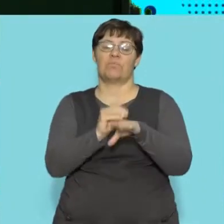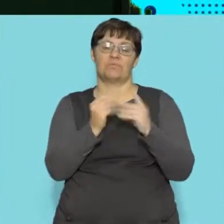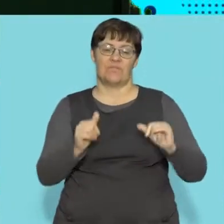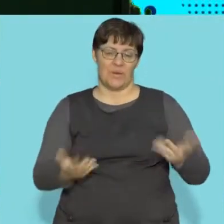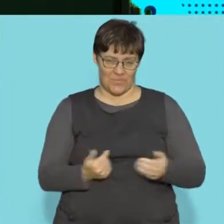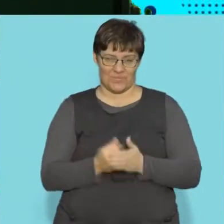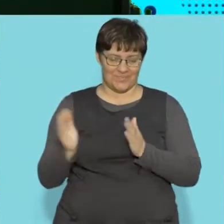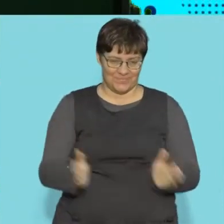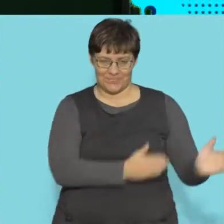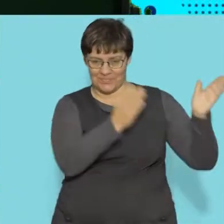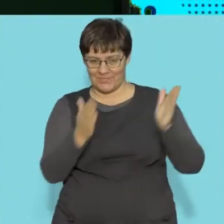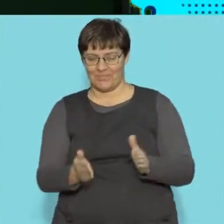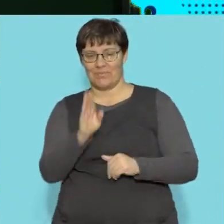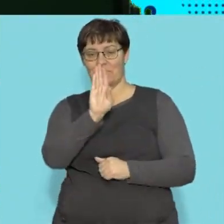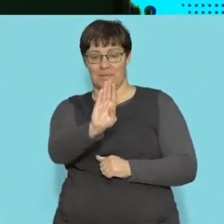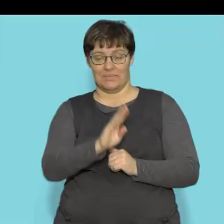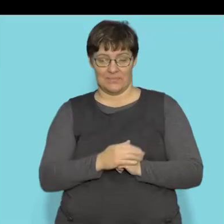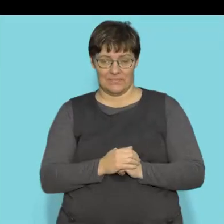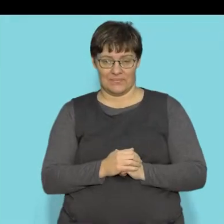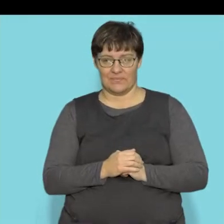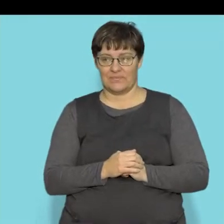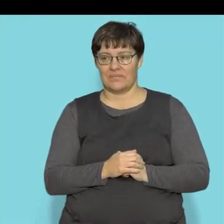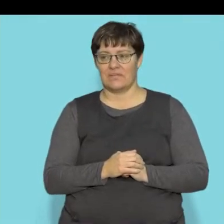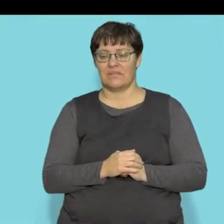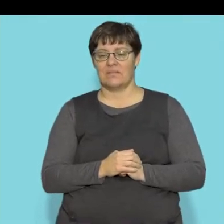the problems. Let's do B together.